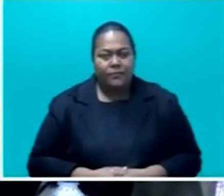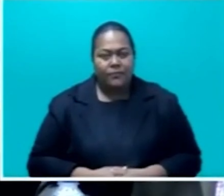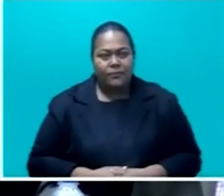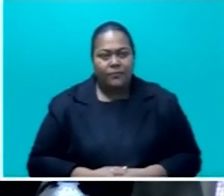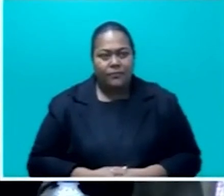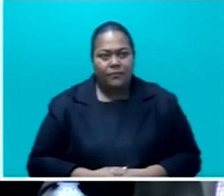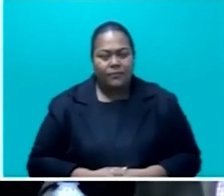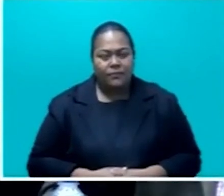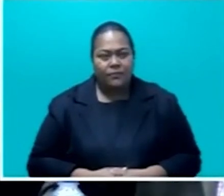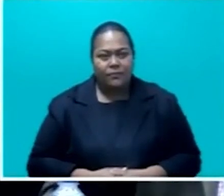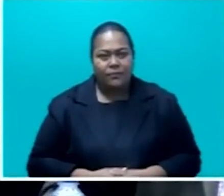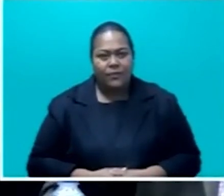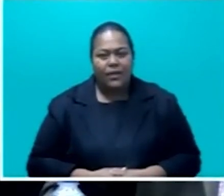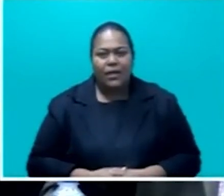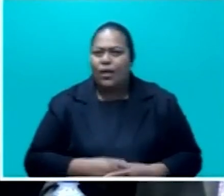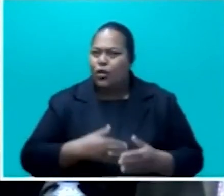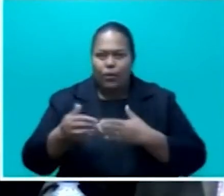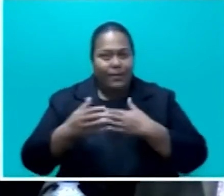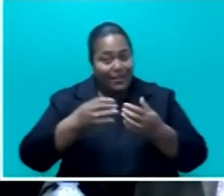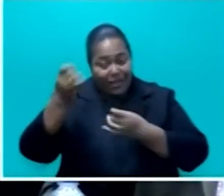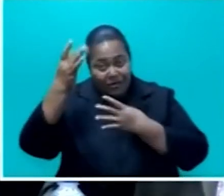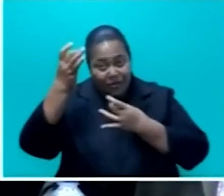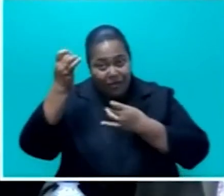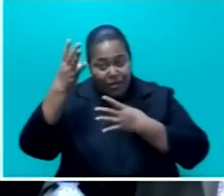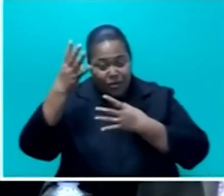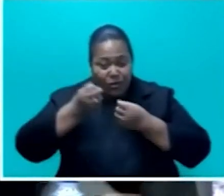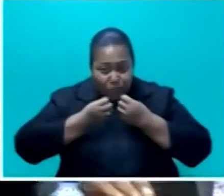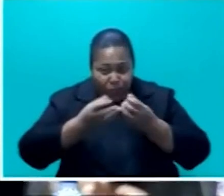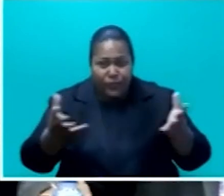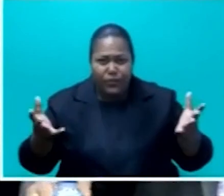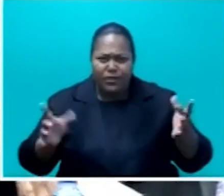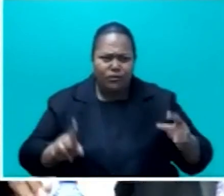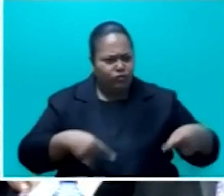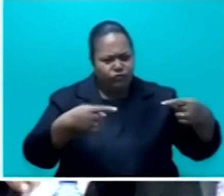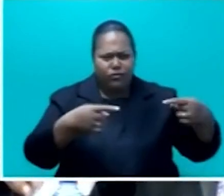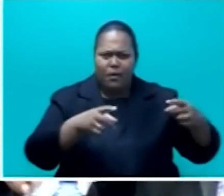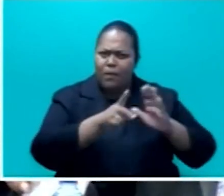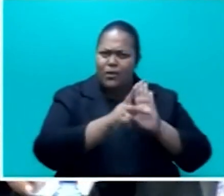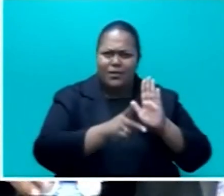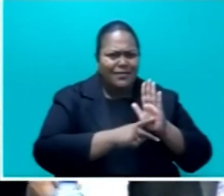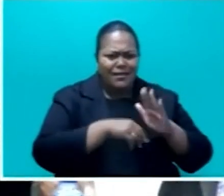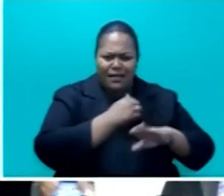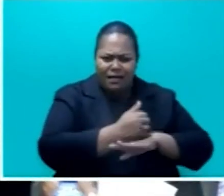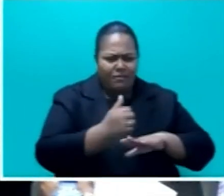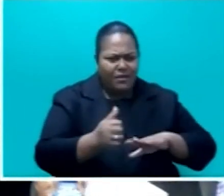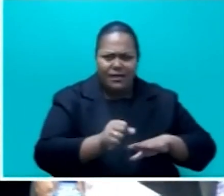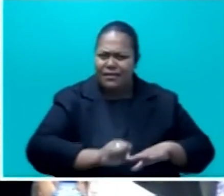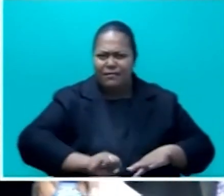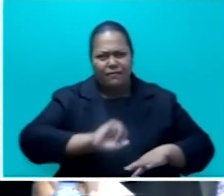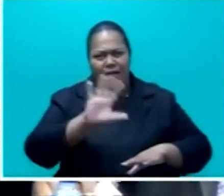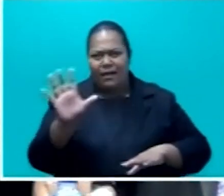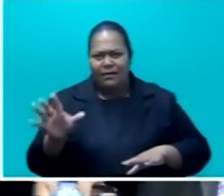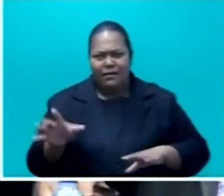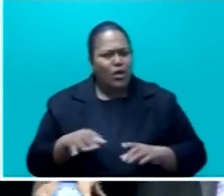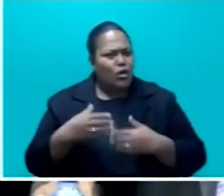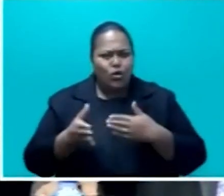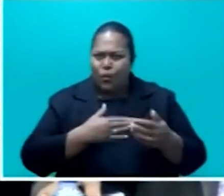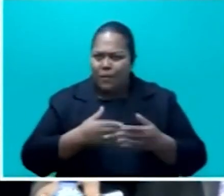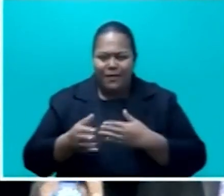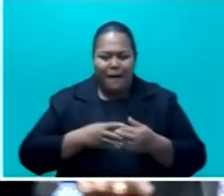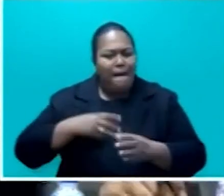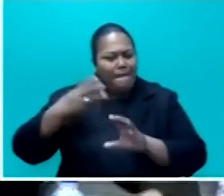Even if the information be disseminated is contrary to policies and aspirations of the government of the day, media rights must